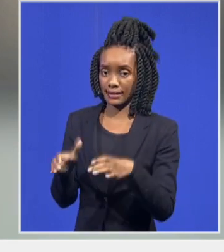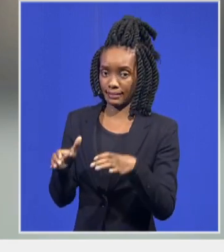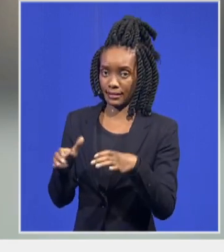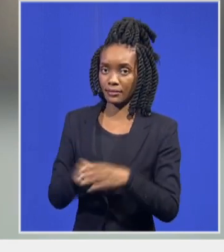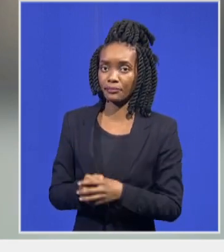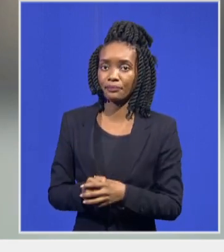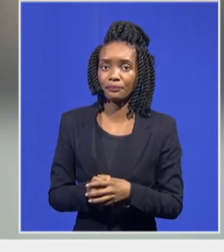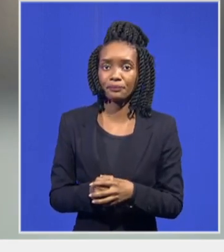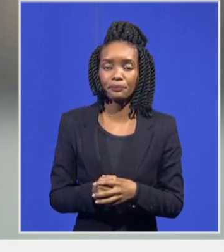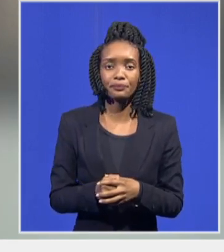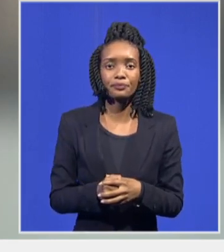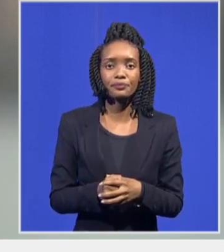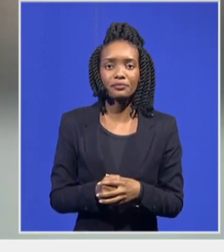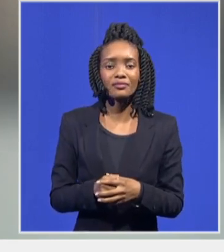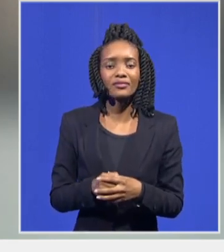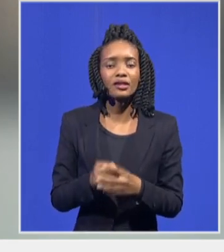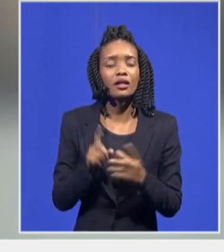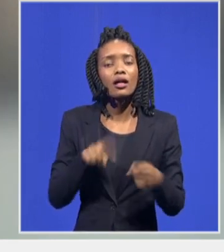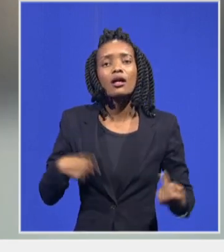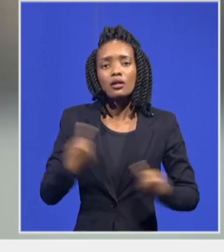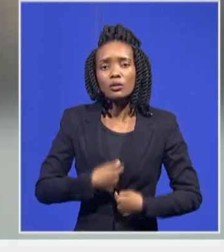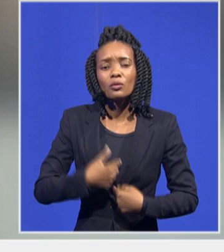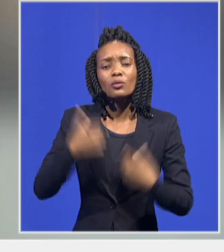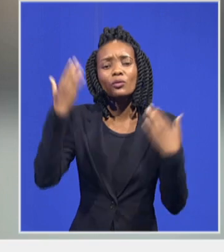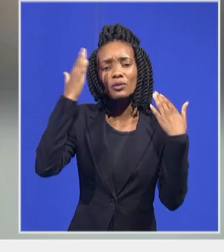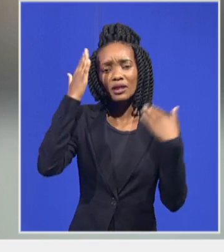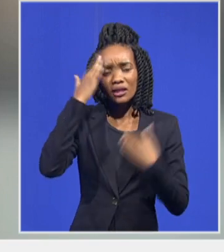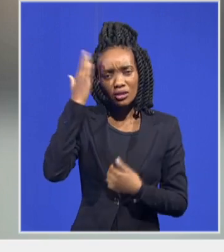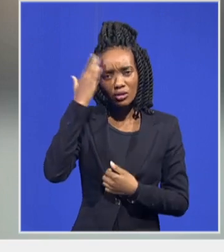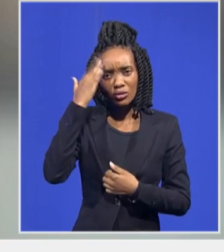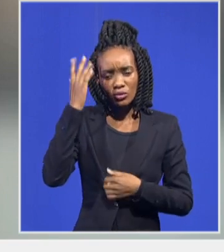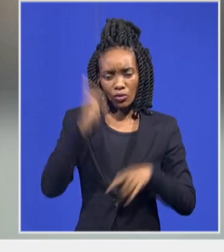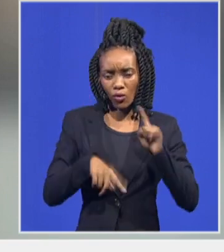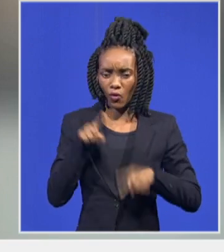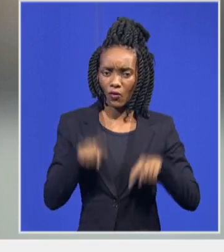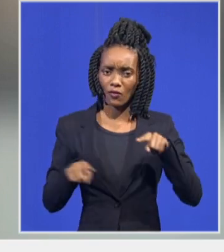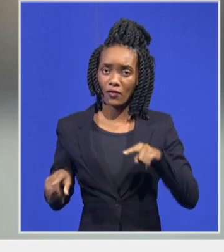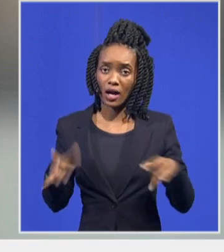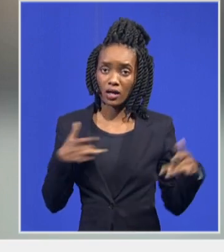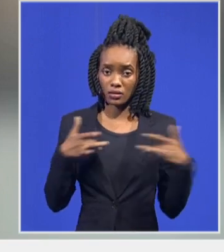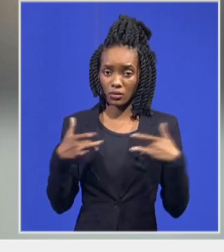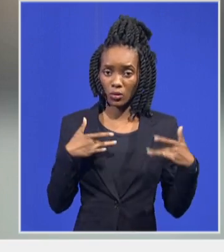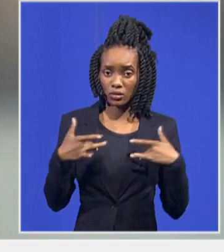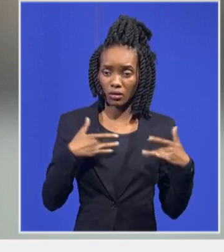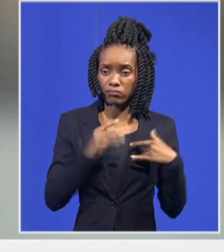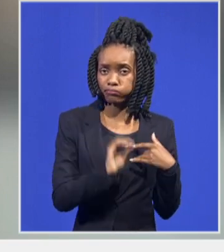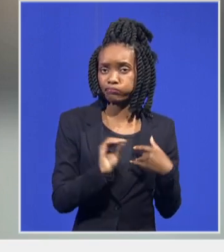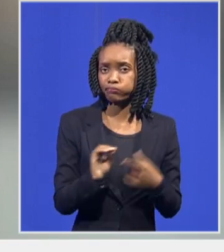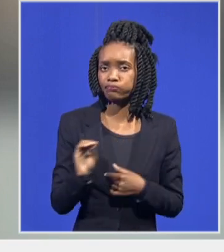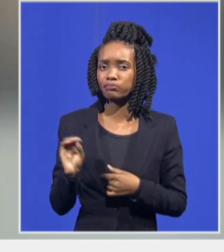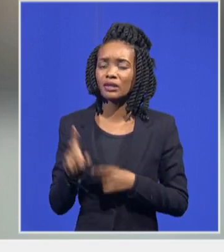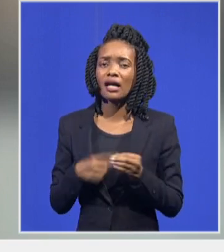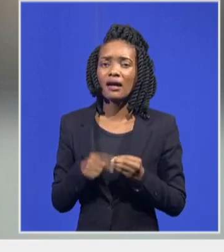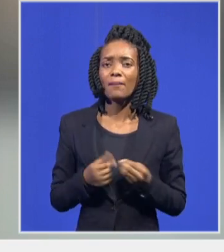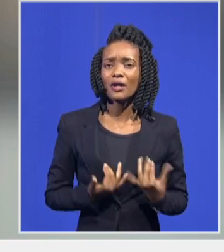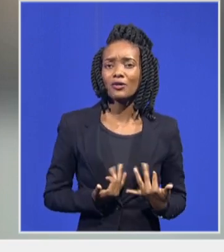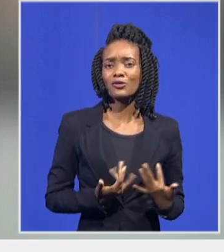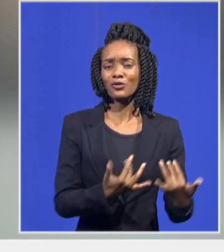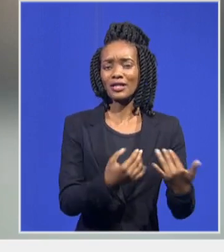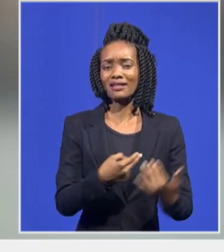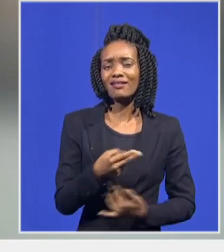do, we note the various concerns that have been raised around green hydrogen,